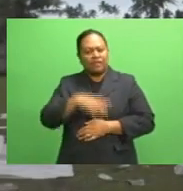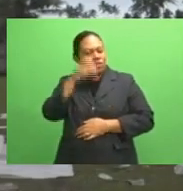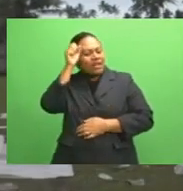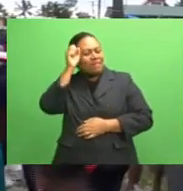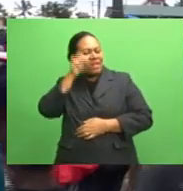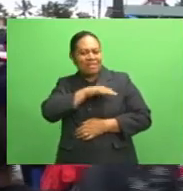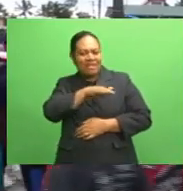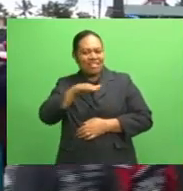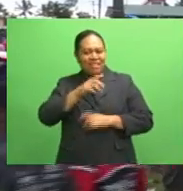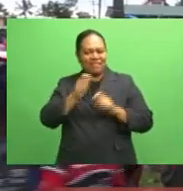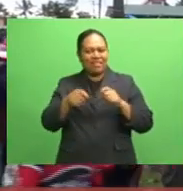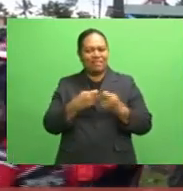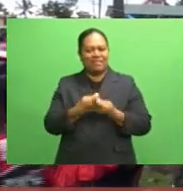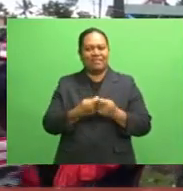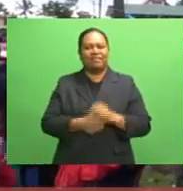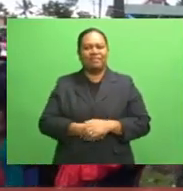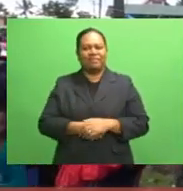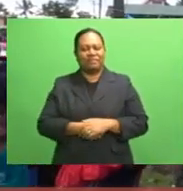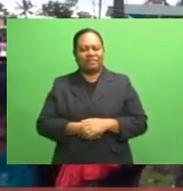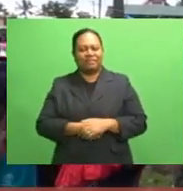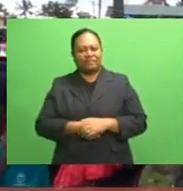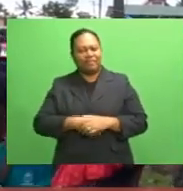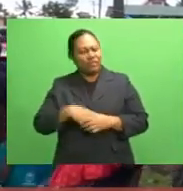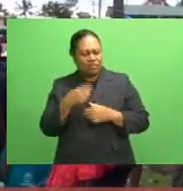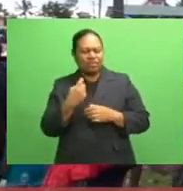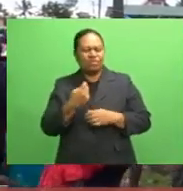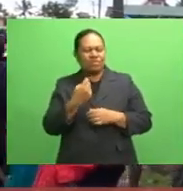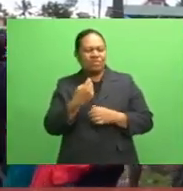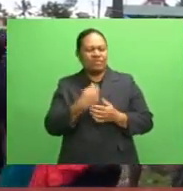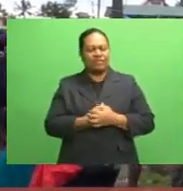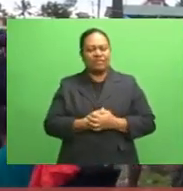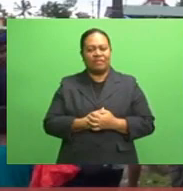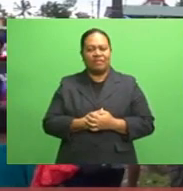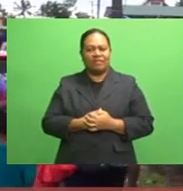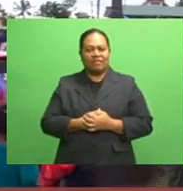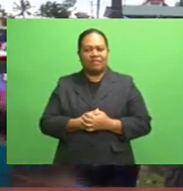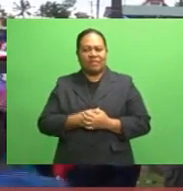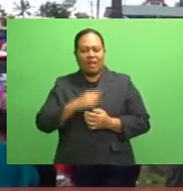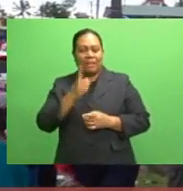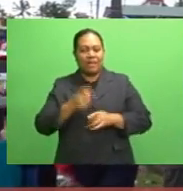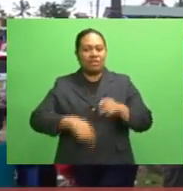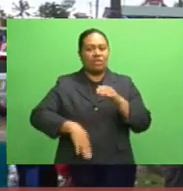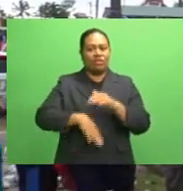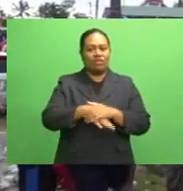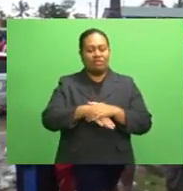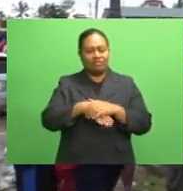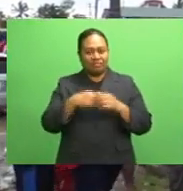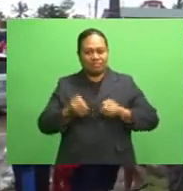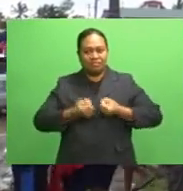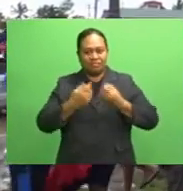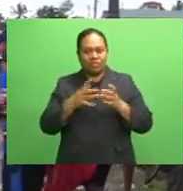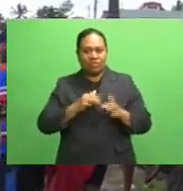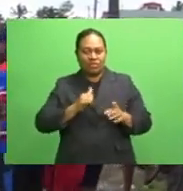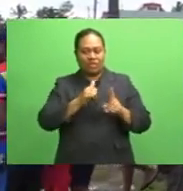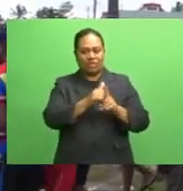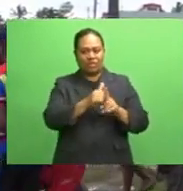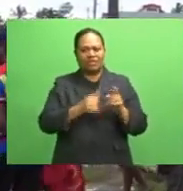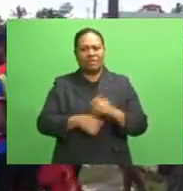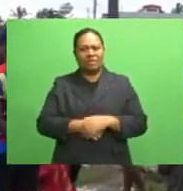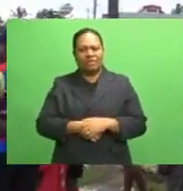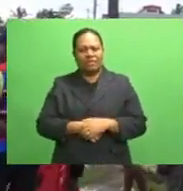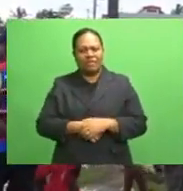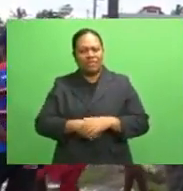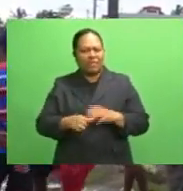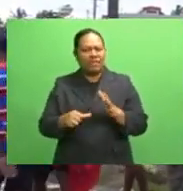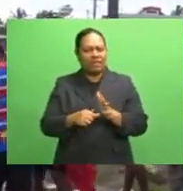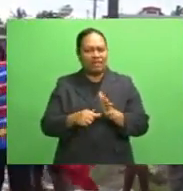the family. Close yet, so far away. But we almost did it, right? But then full credit to Namosi. They show they are very